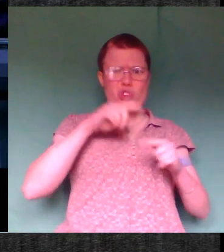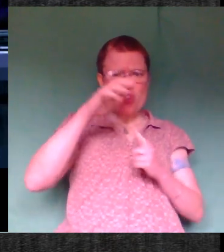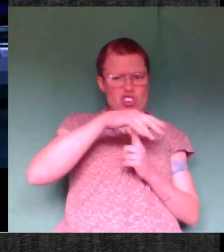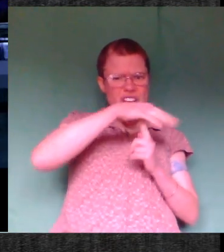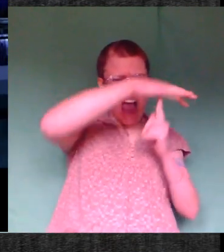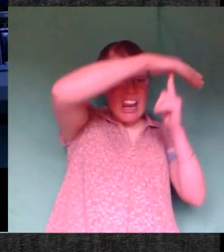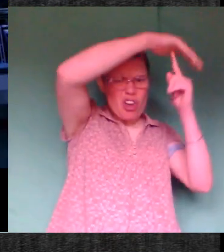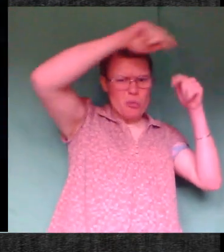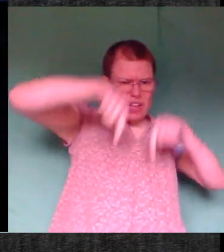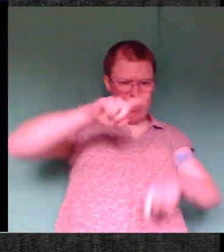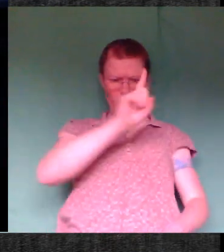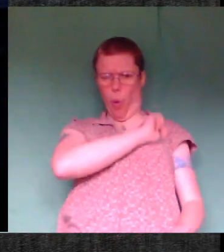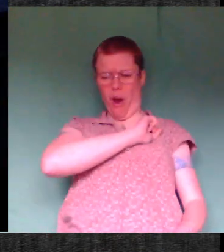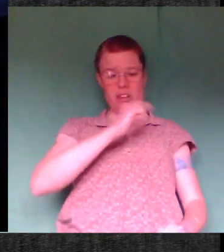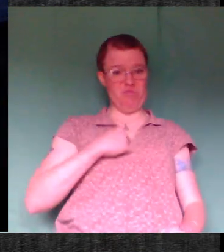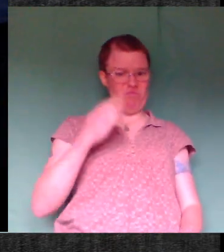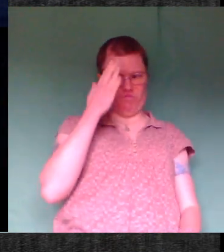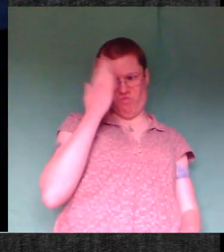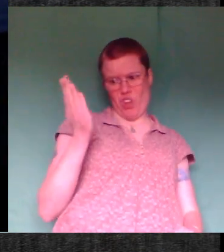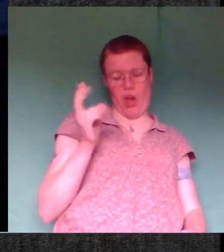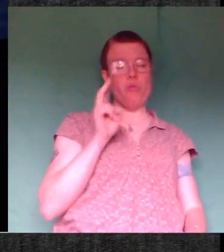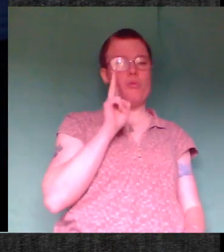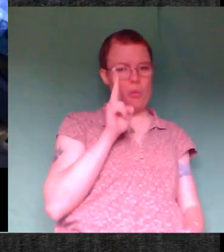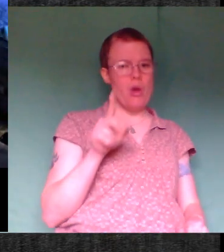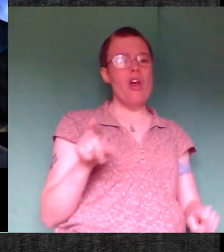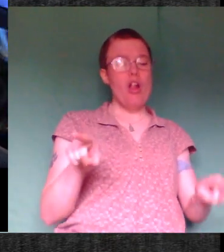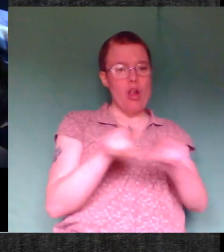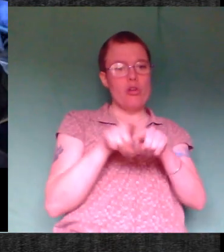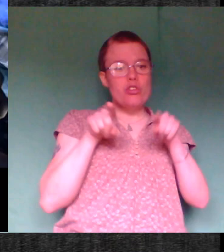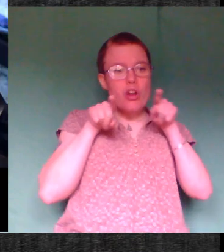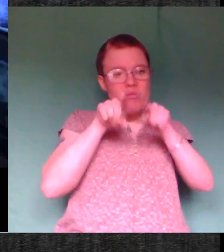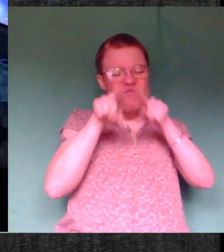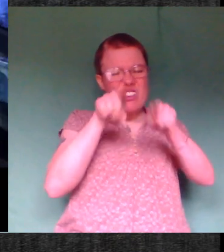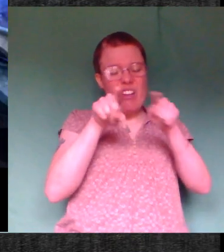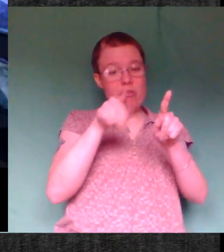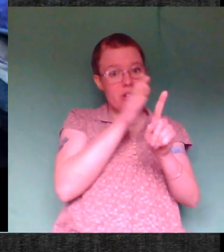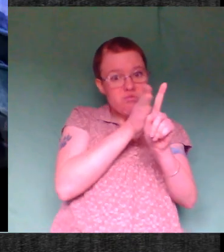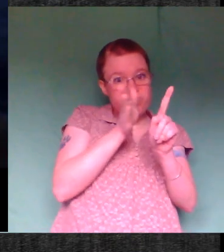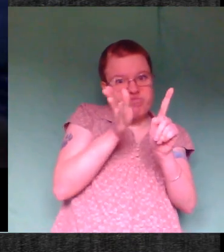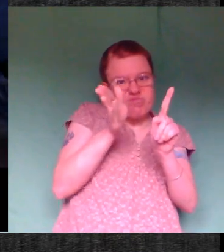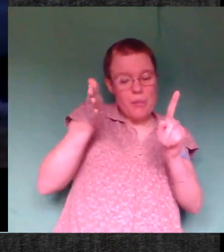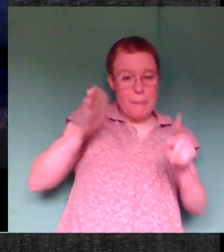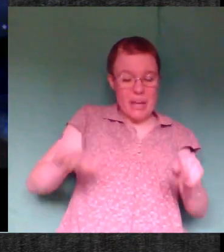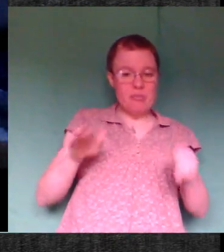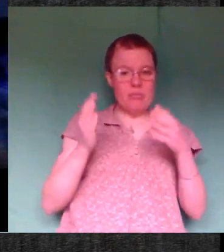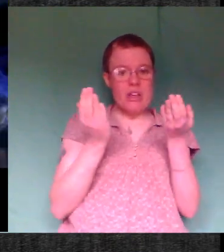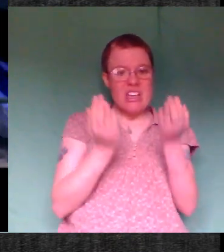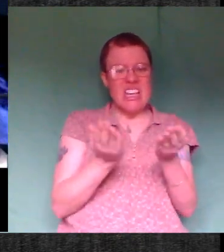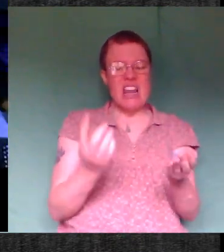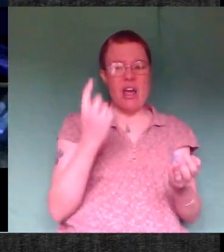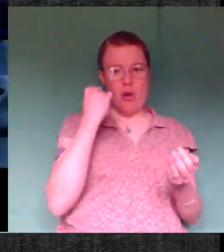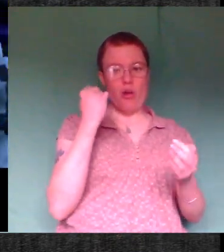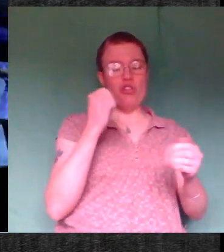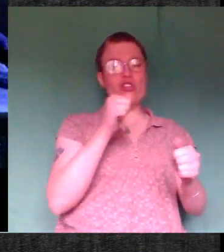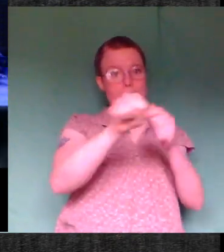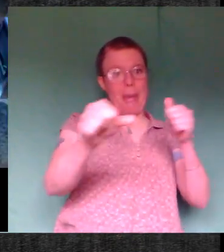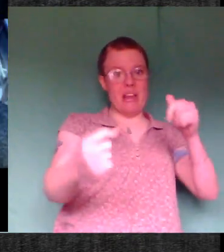idea, but it looks like our little diversion got their attention. Now's your best chance to slip in